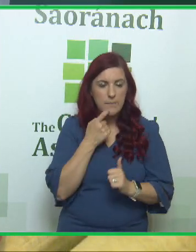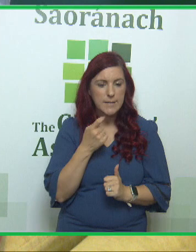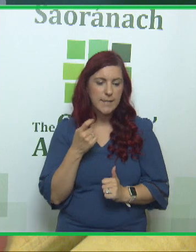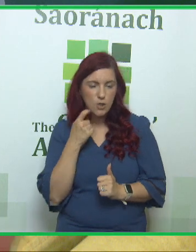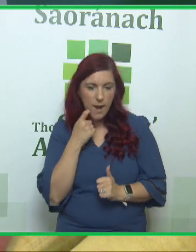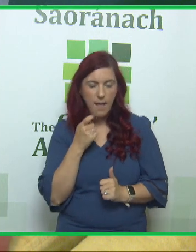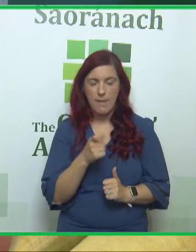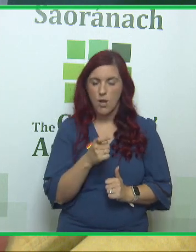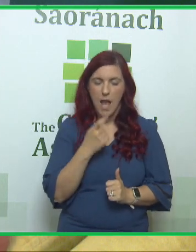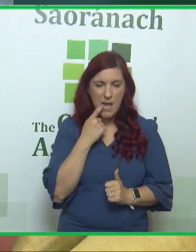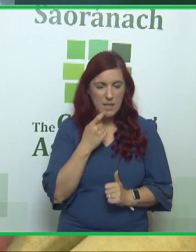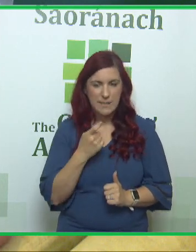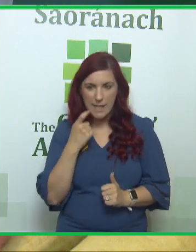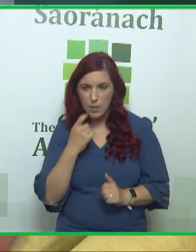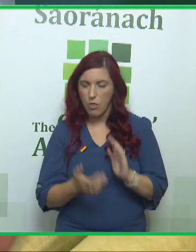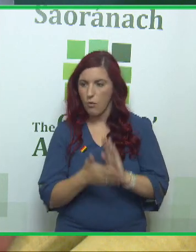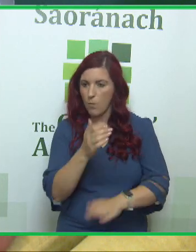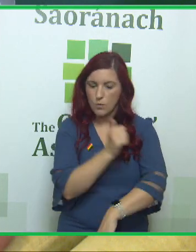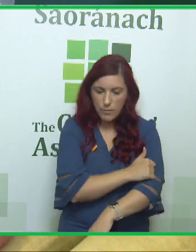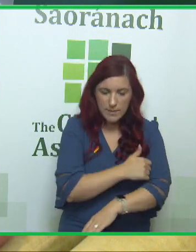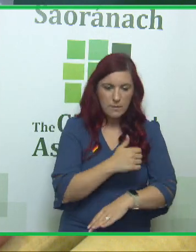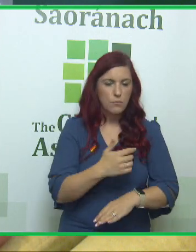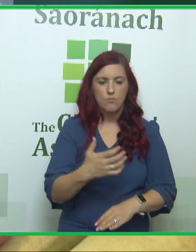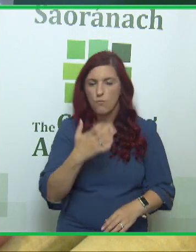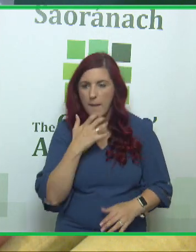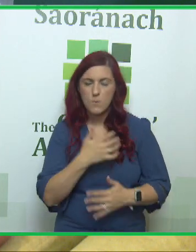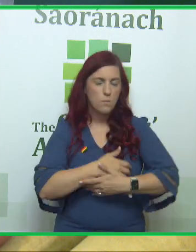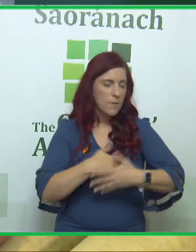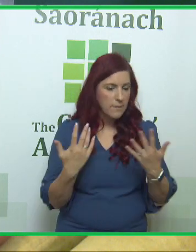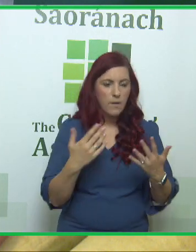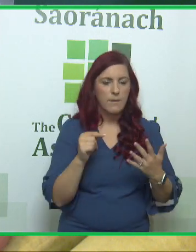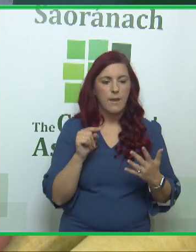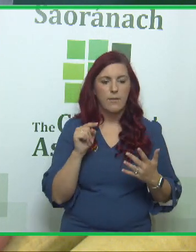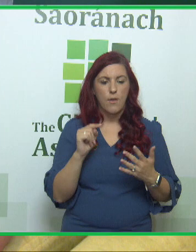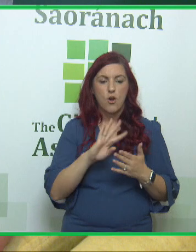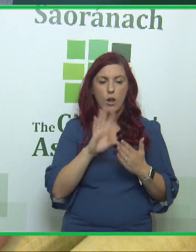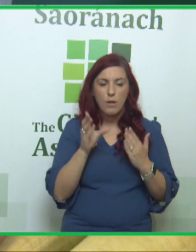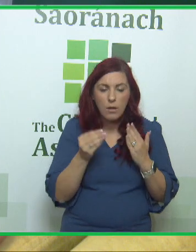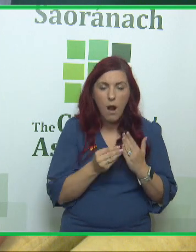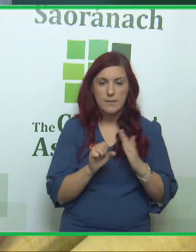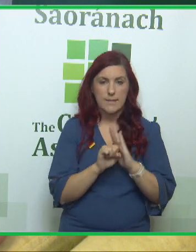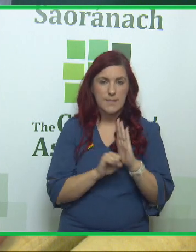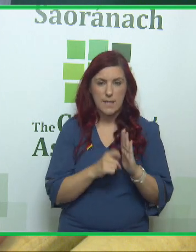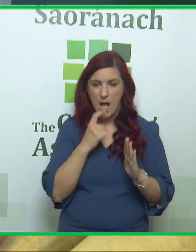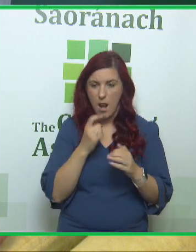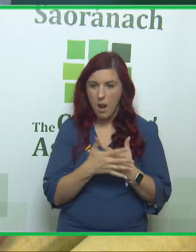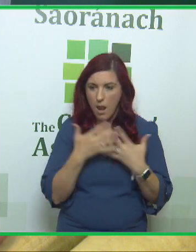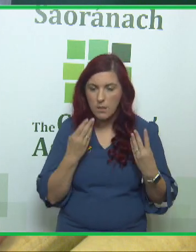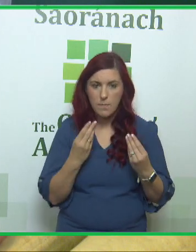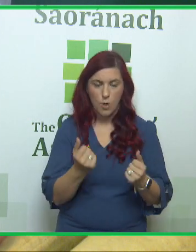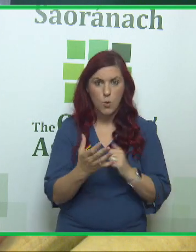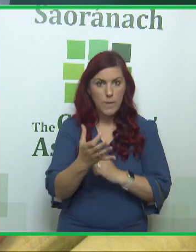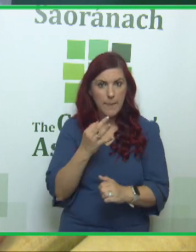out going to prison, committing crimes, they're literally costing the state a huge amount of money. You get that person into